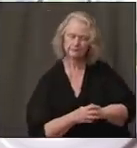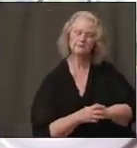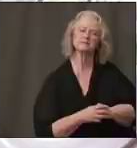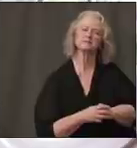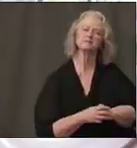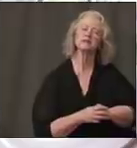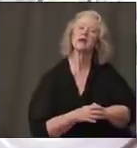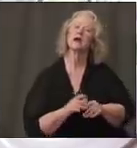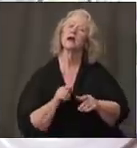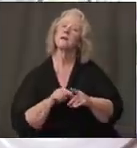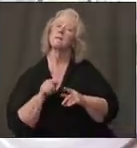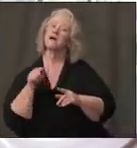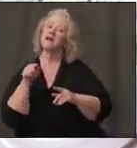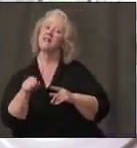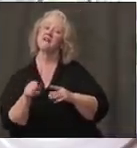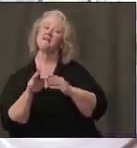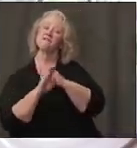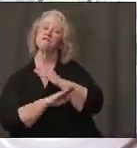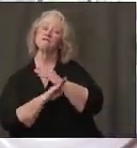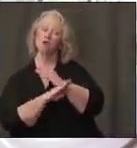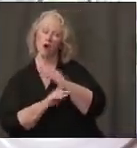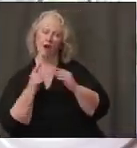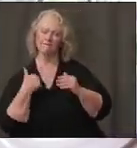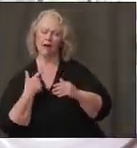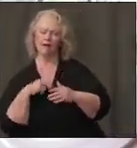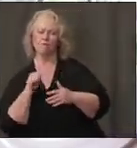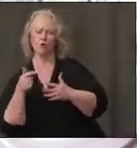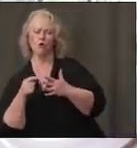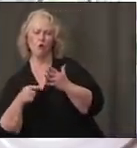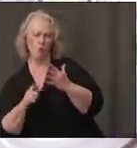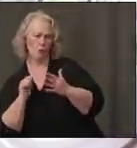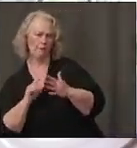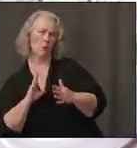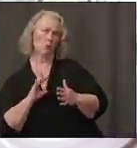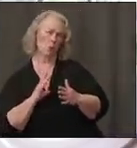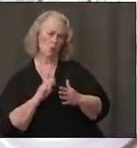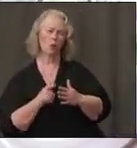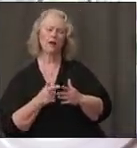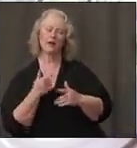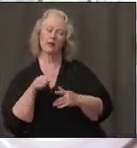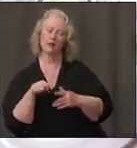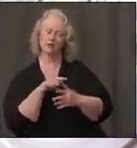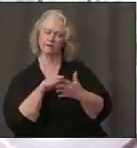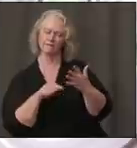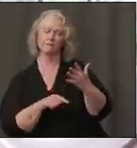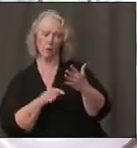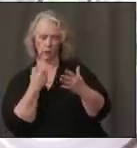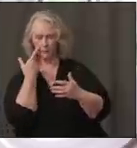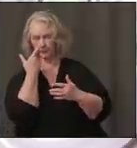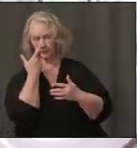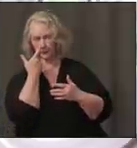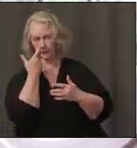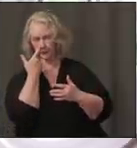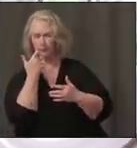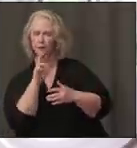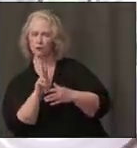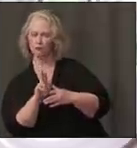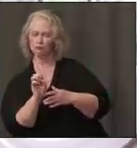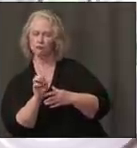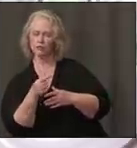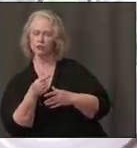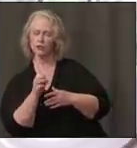therapeutic antibodies that I talked about. There's 4 companies that are fairly far along. They'll be in the clinic this summer. Regeneron, local company,